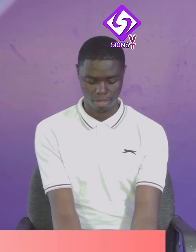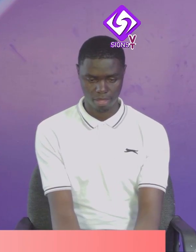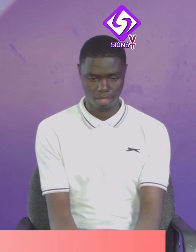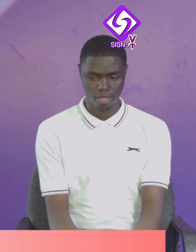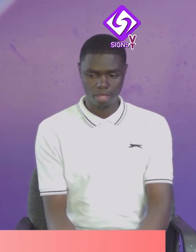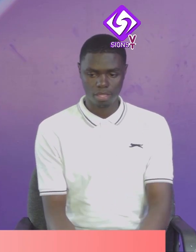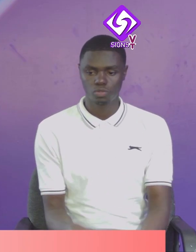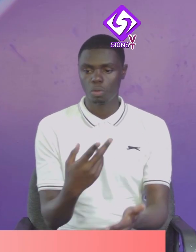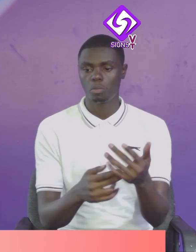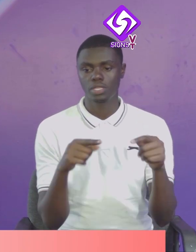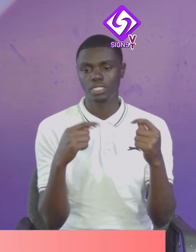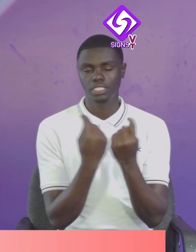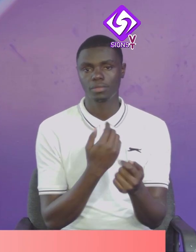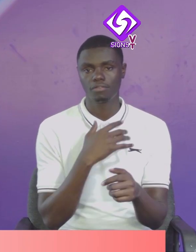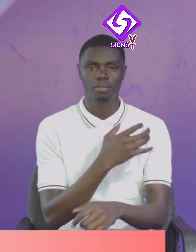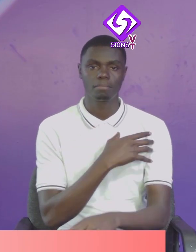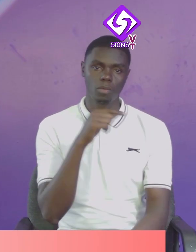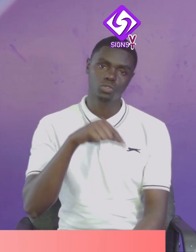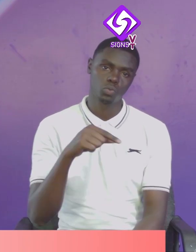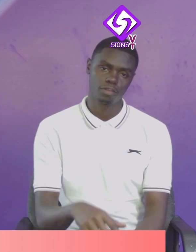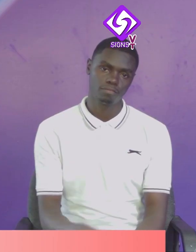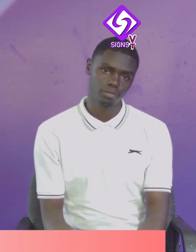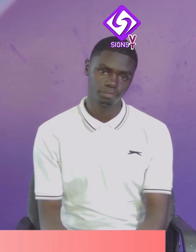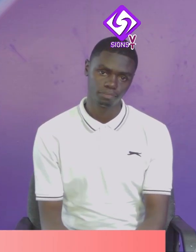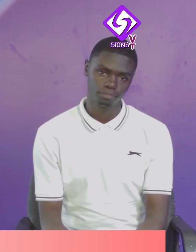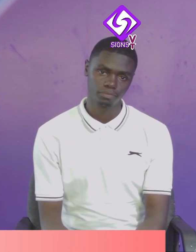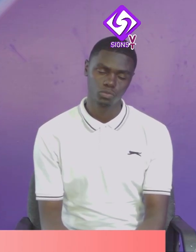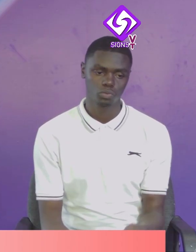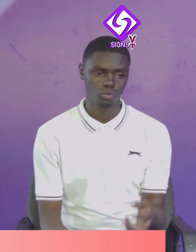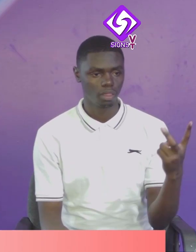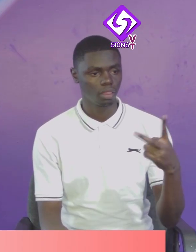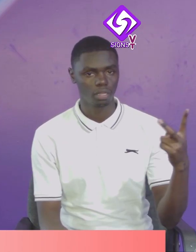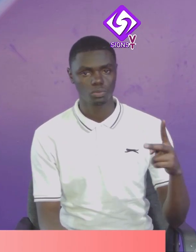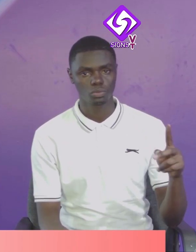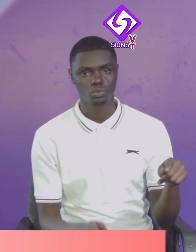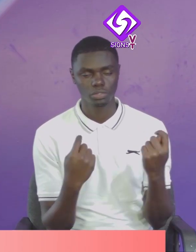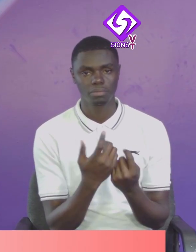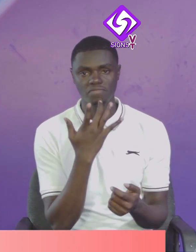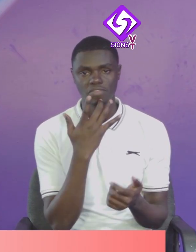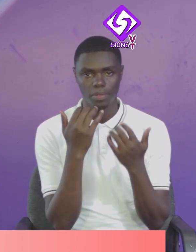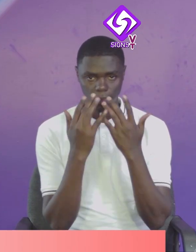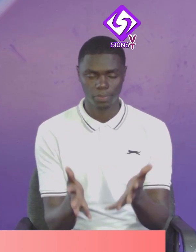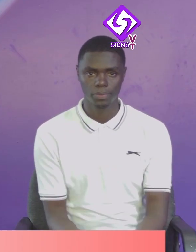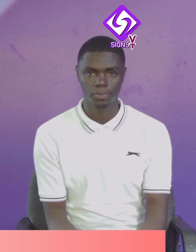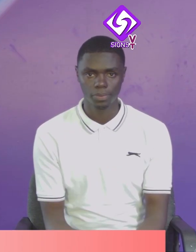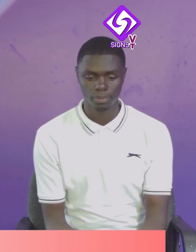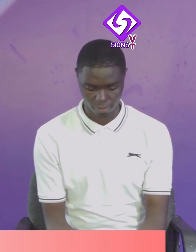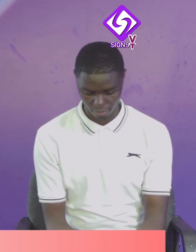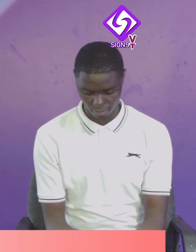qualify. Right. And in that, among the two teams, I have no favorite. Yes. Because